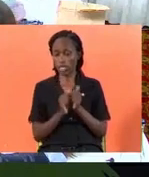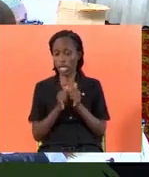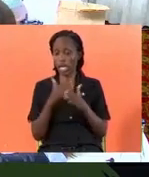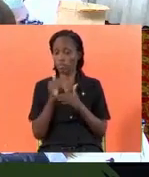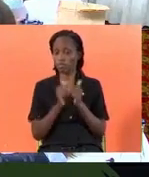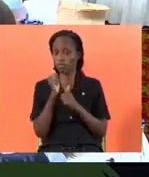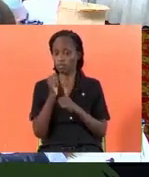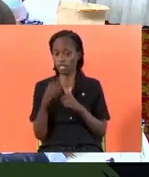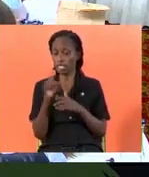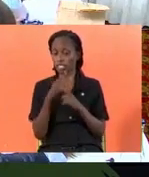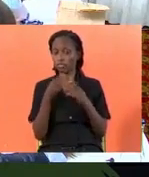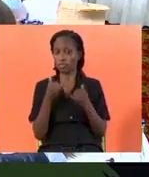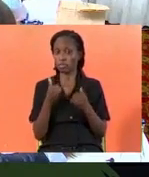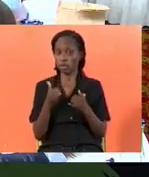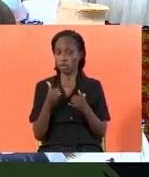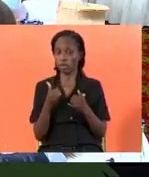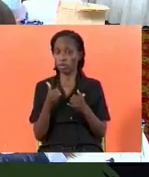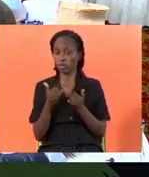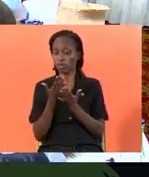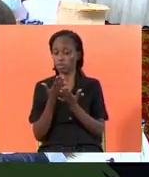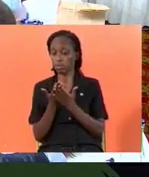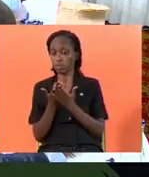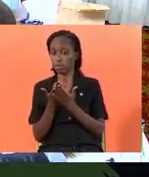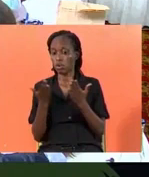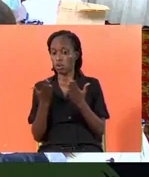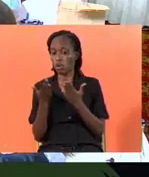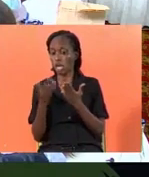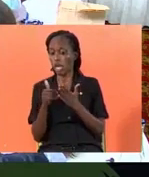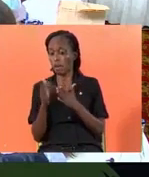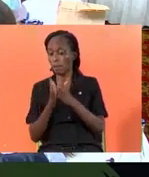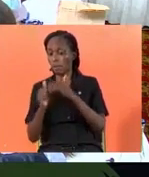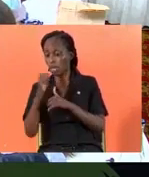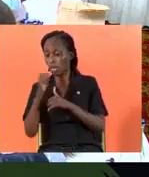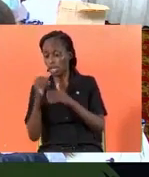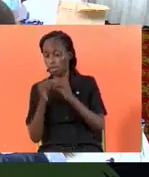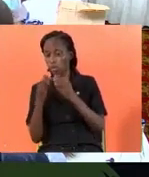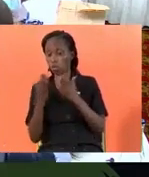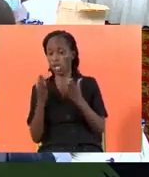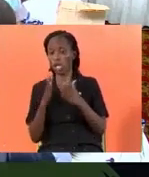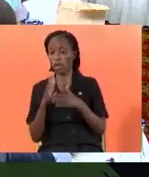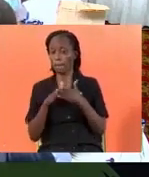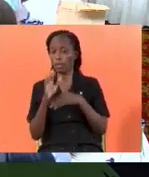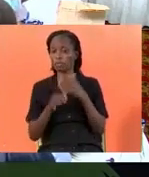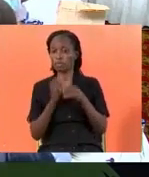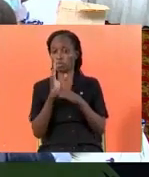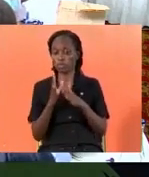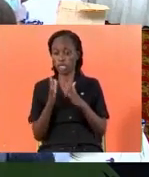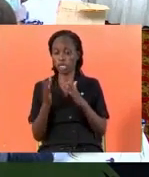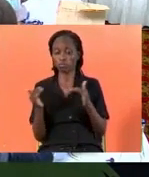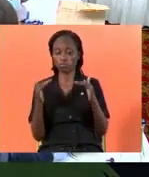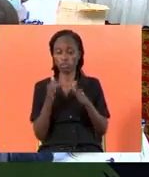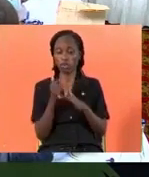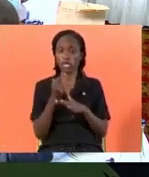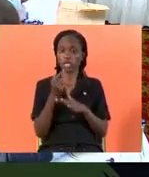should promote another meeting where these journalists can come and we can try and see in